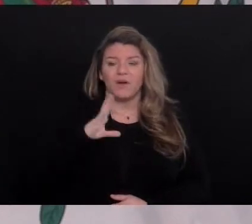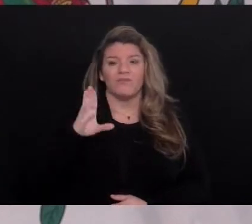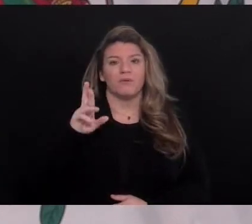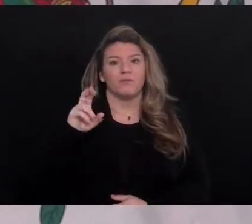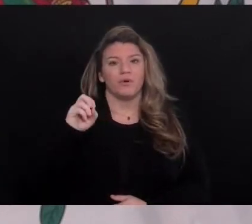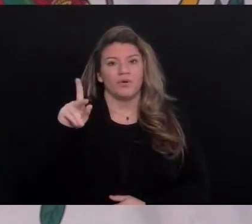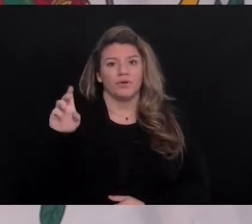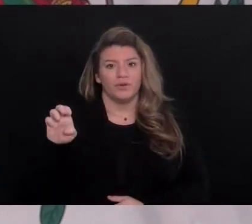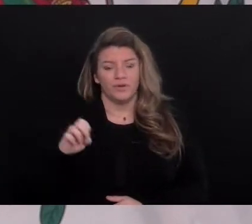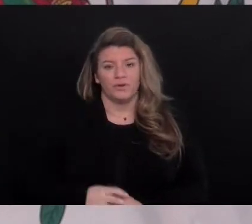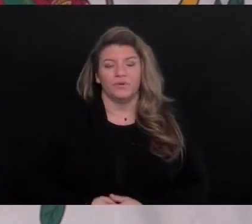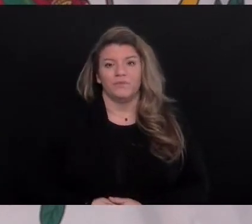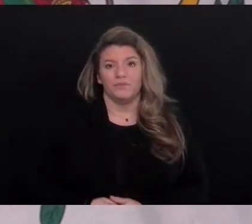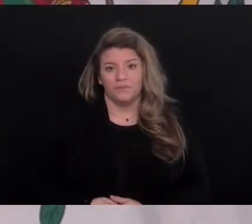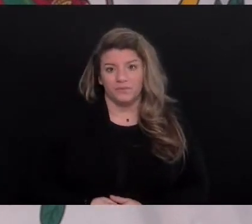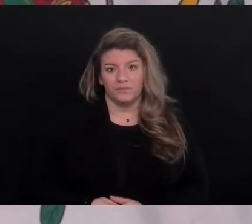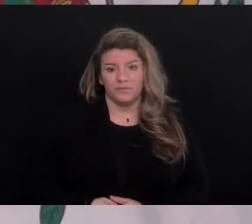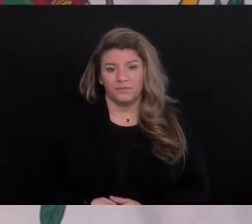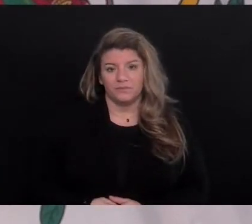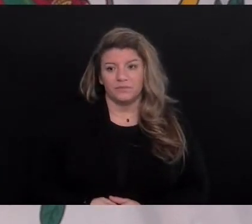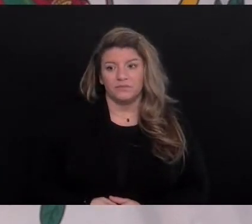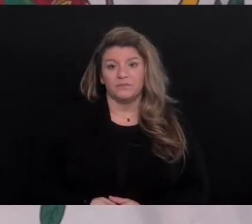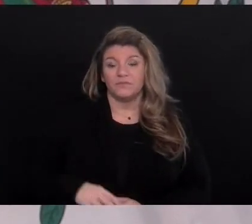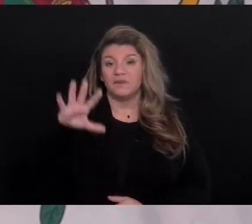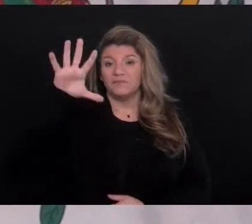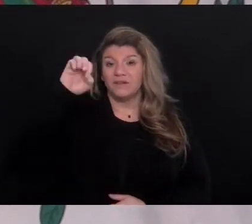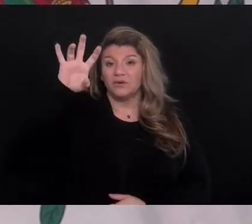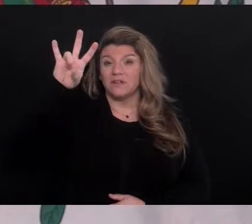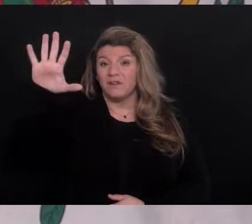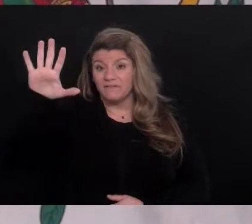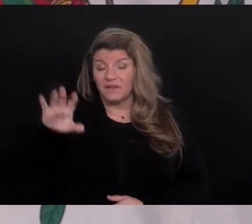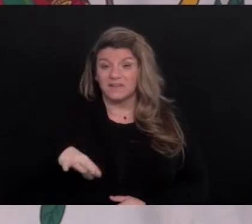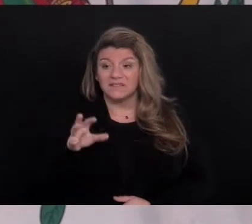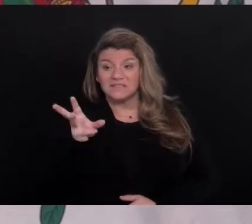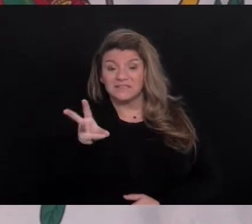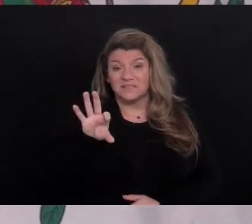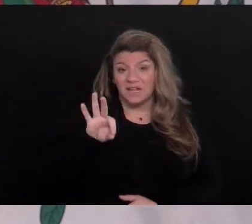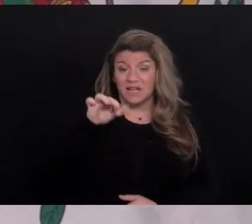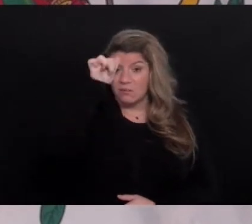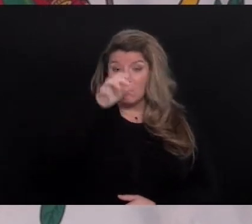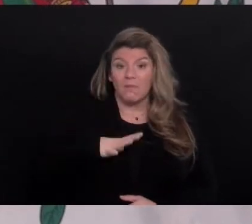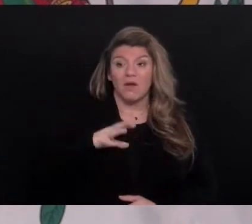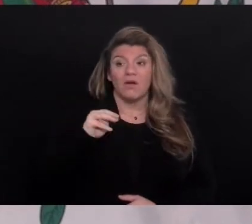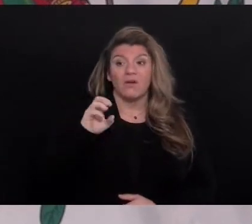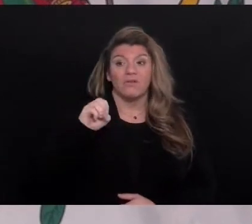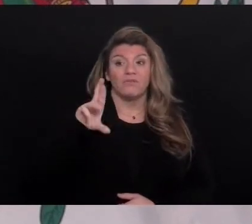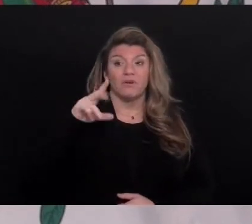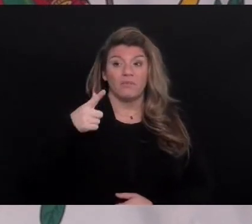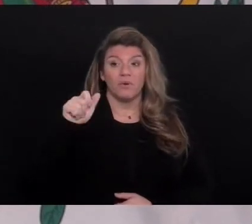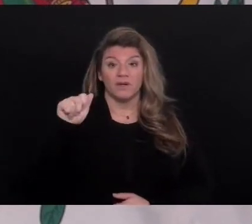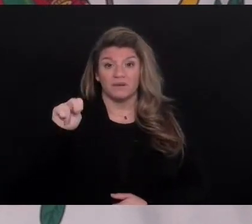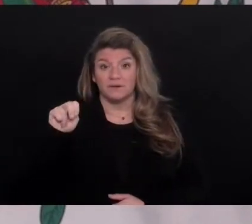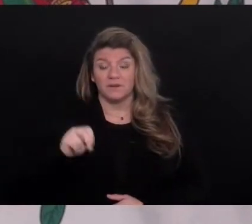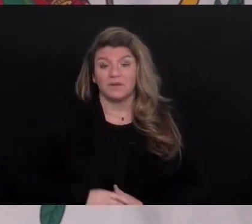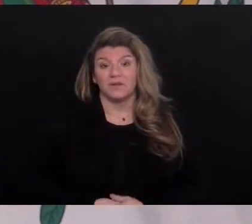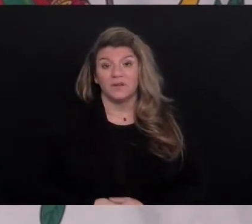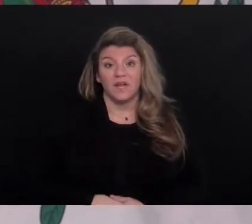County. The 5,075th is a 69-year-old male from Morgan County.